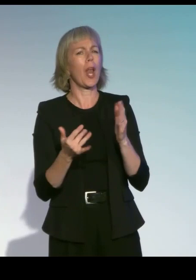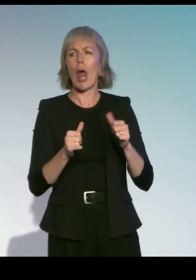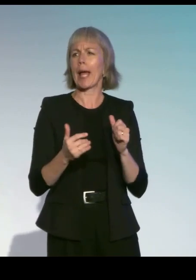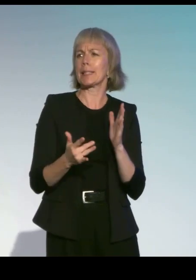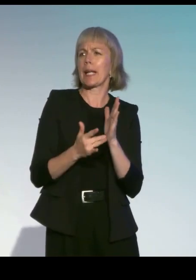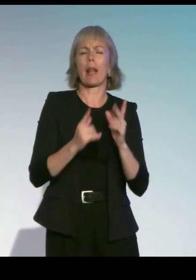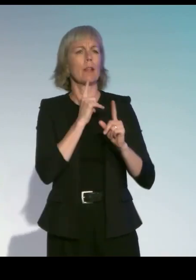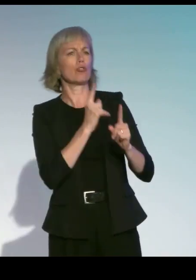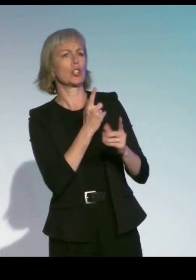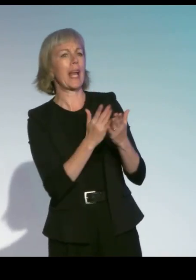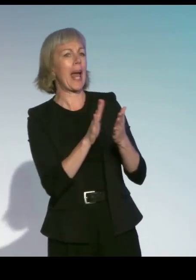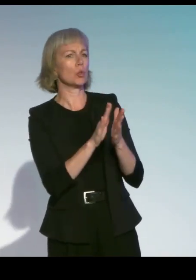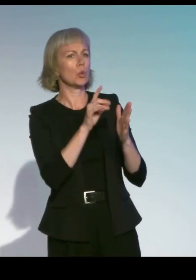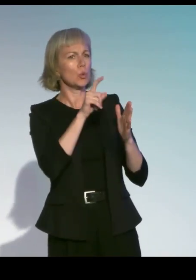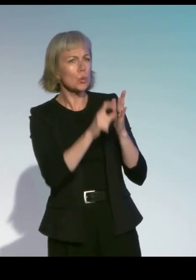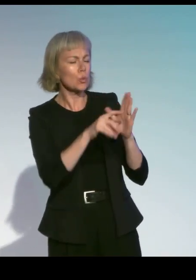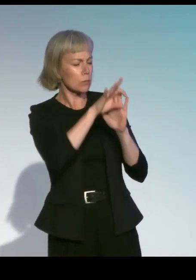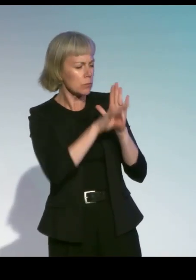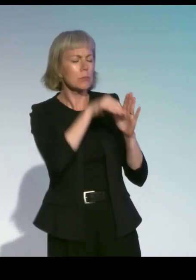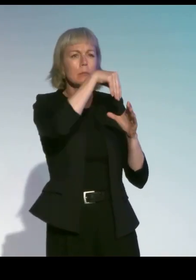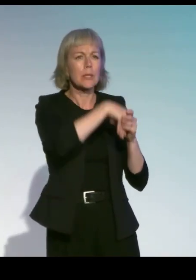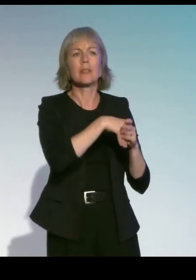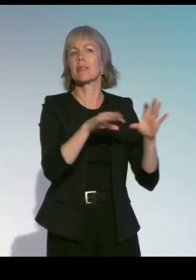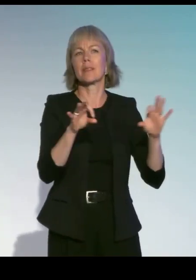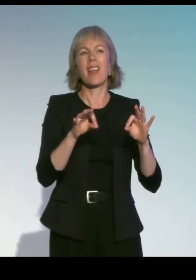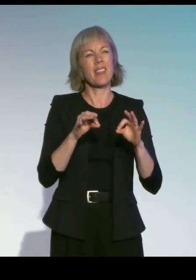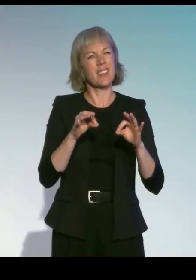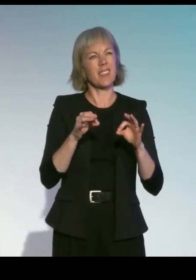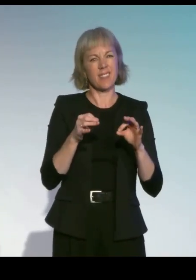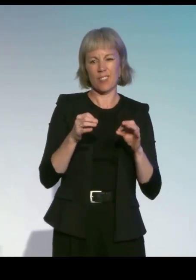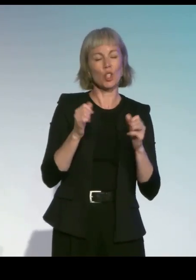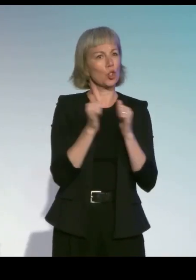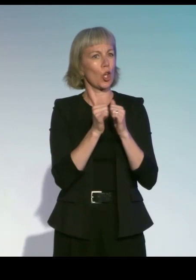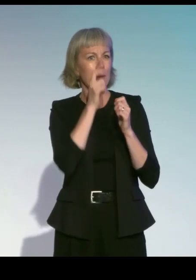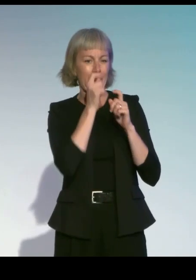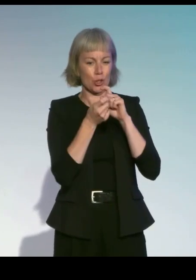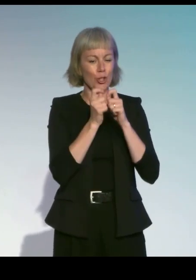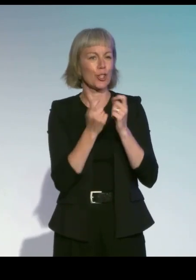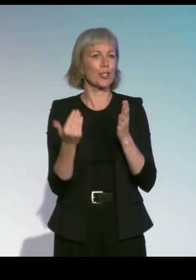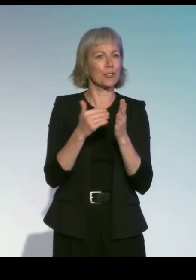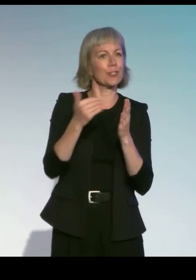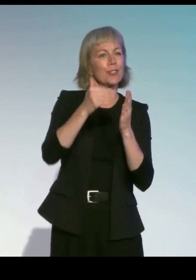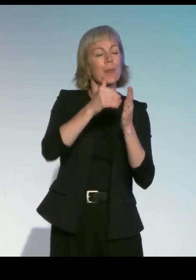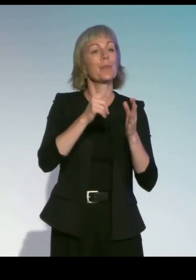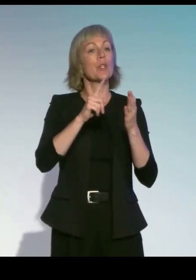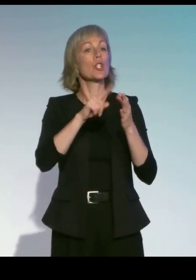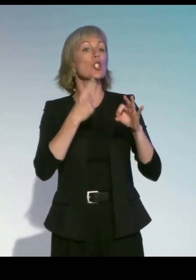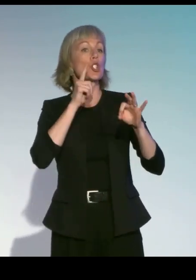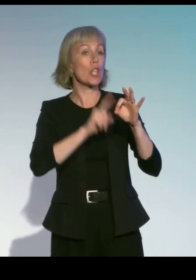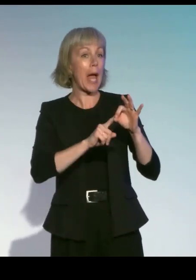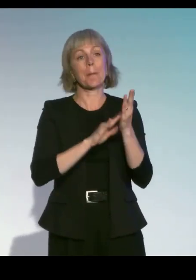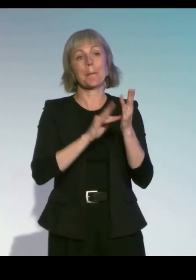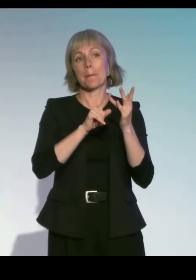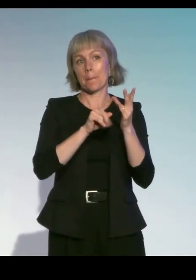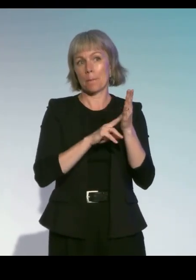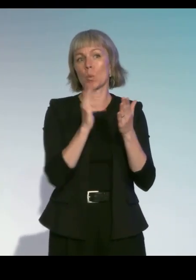instructions. It's very much a living document. It remains in progress. And I'd like to shout out to our incredible artist, Jack Moon, who illustrated